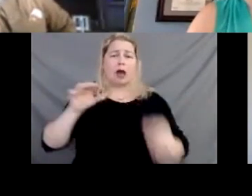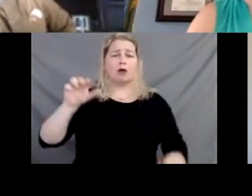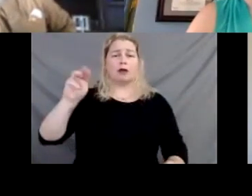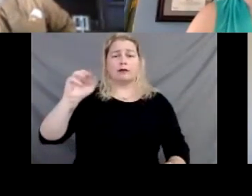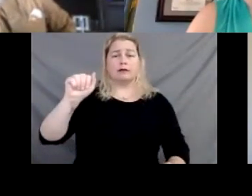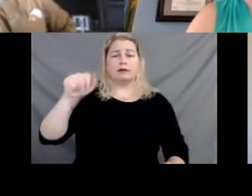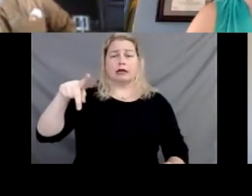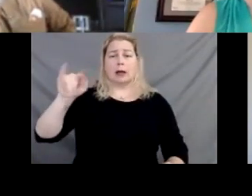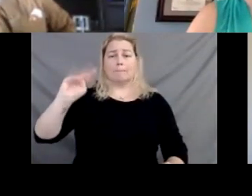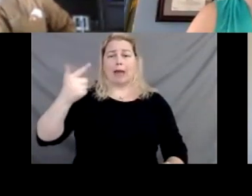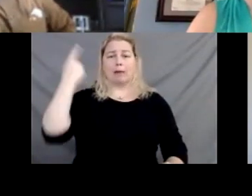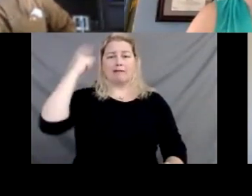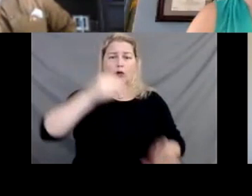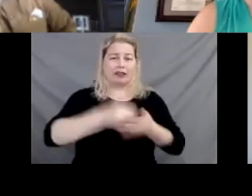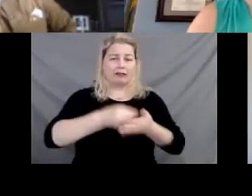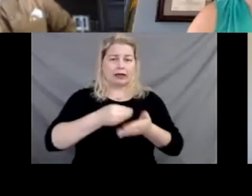sources.